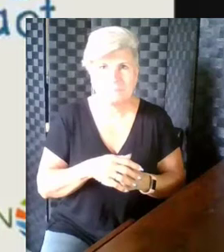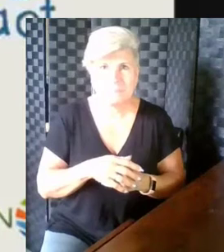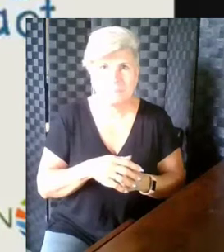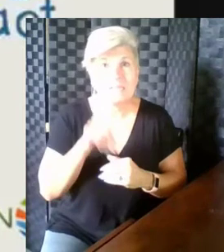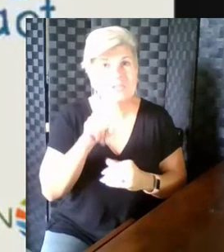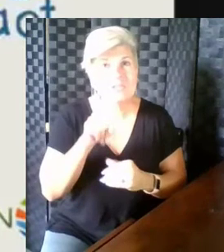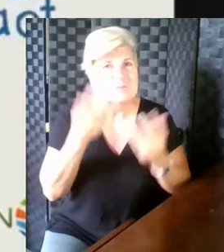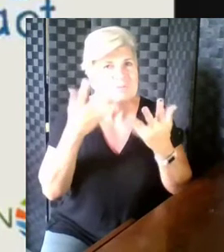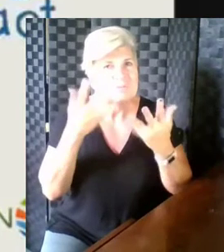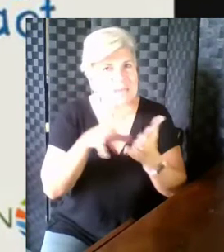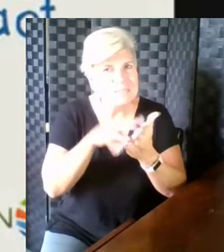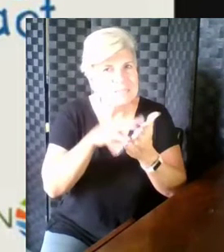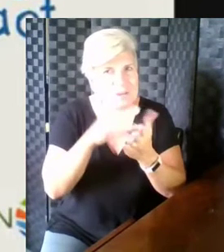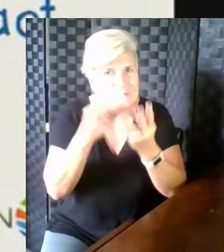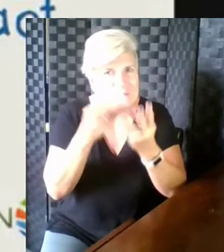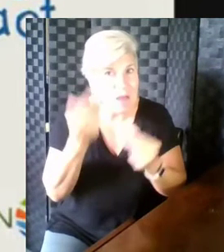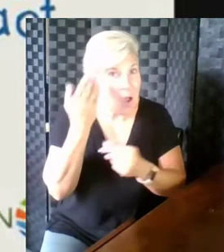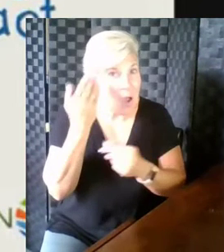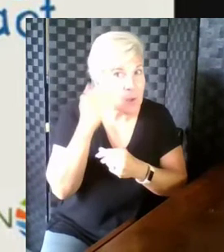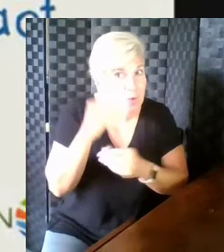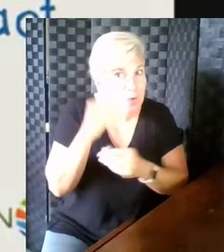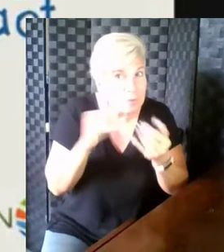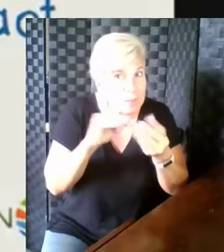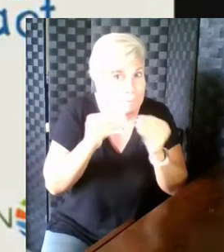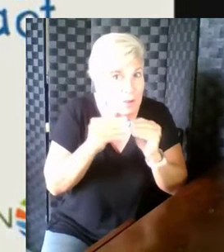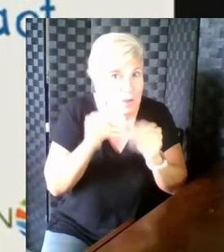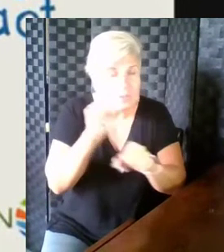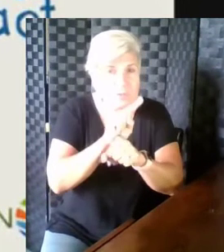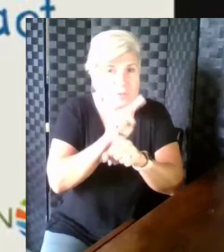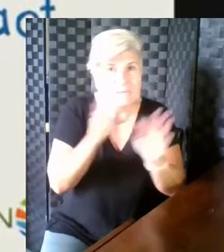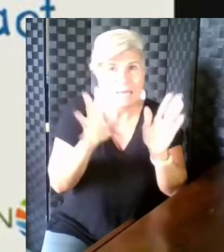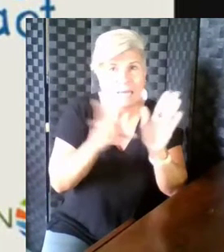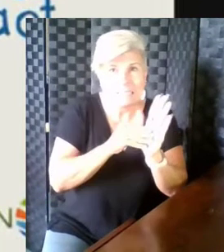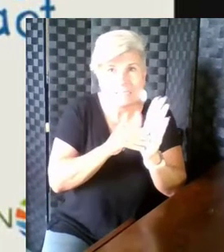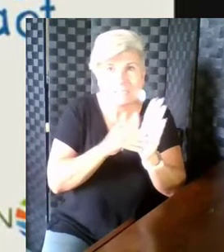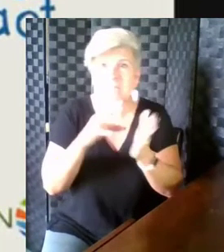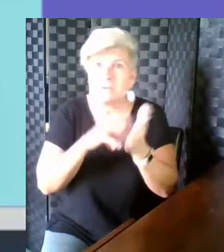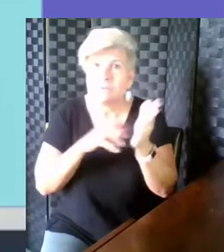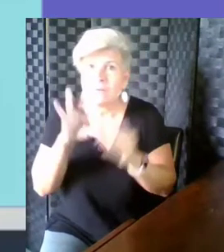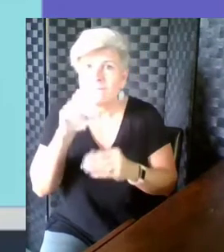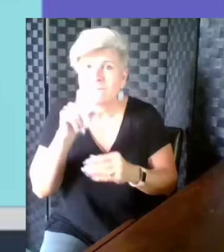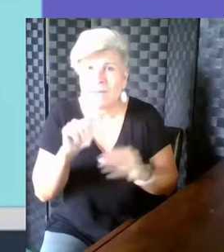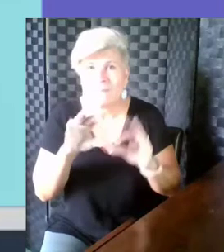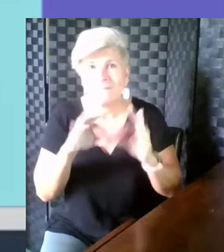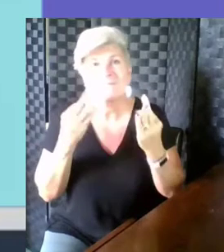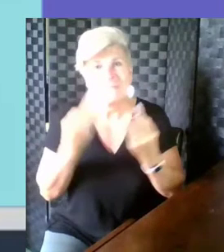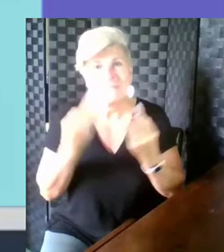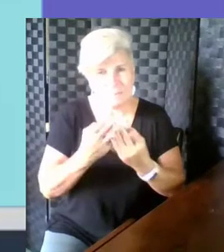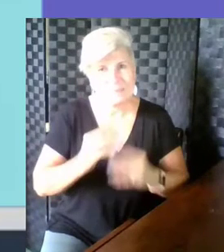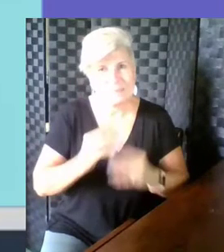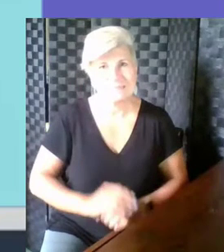In this lesson, you have learned how to solve for unknown amounts by using addition and subtraction fact families.